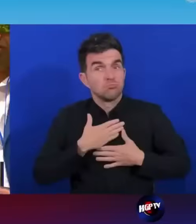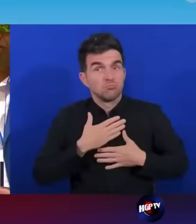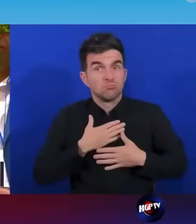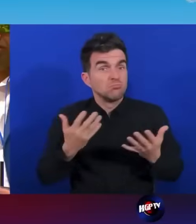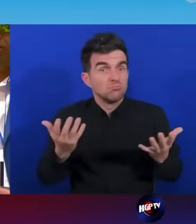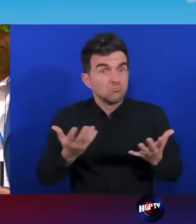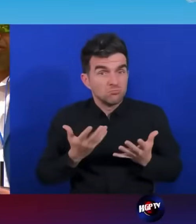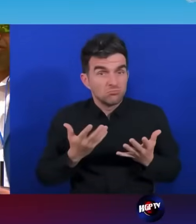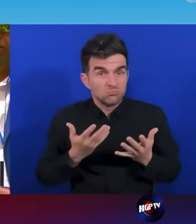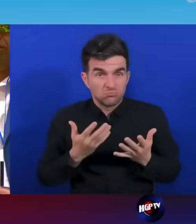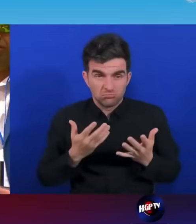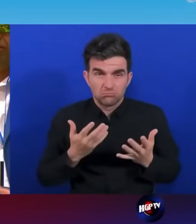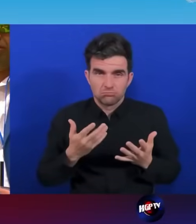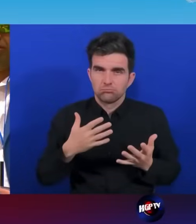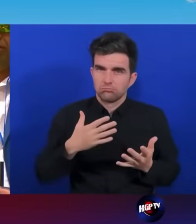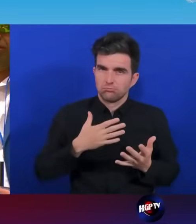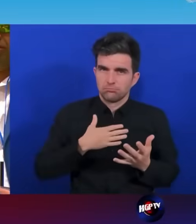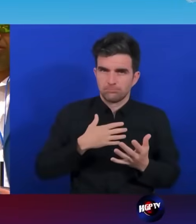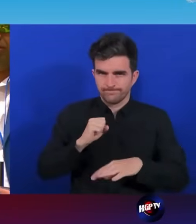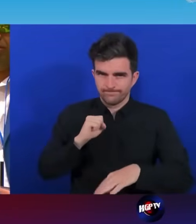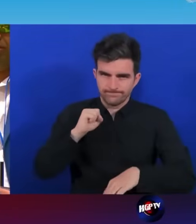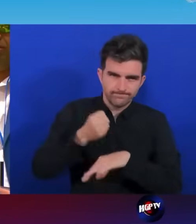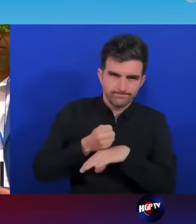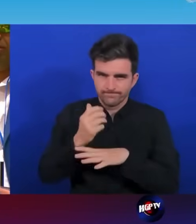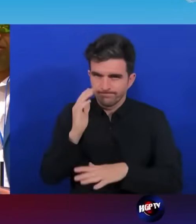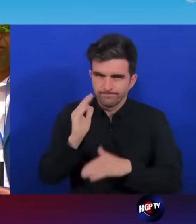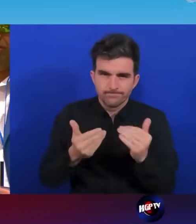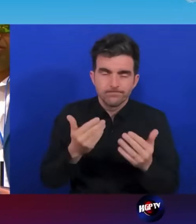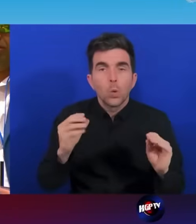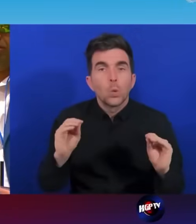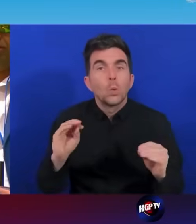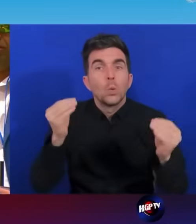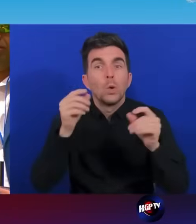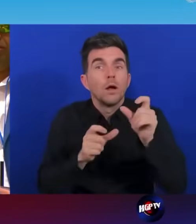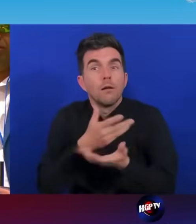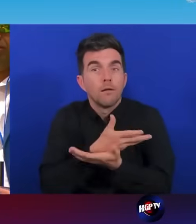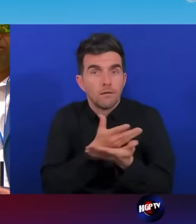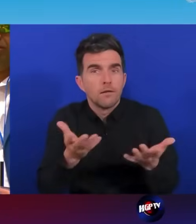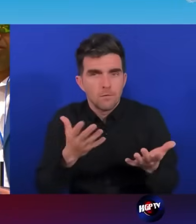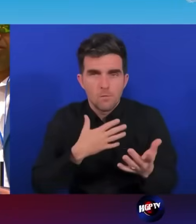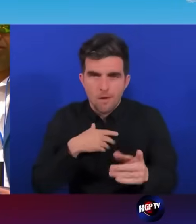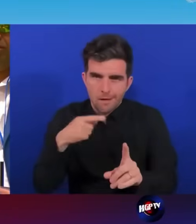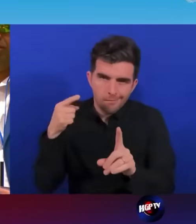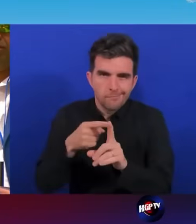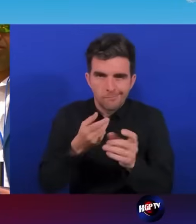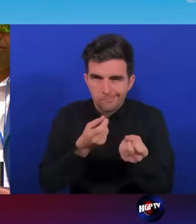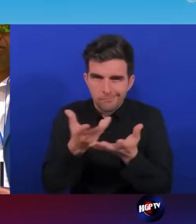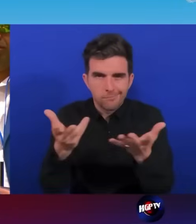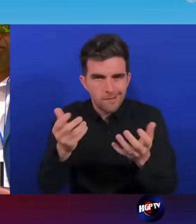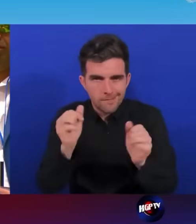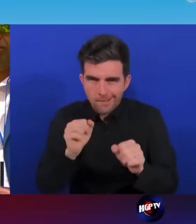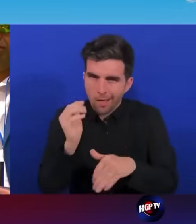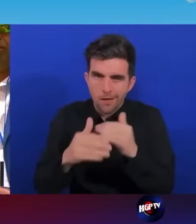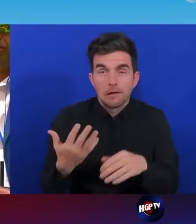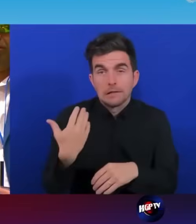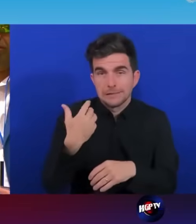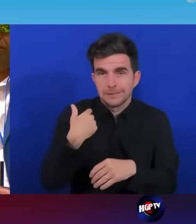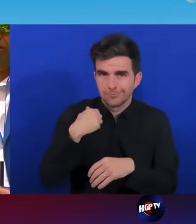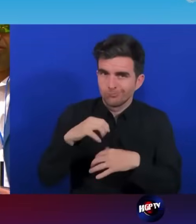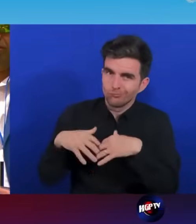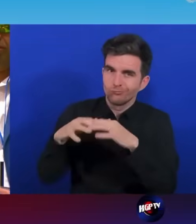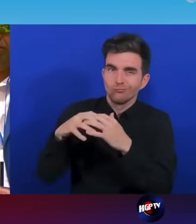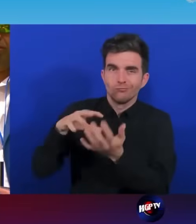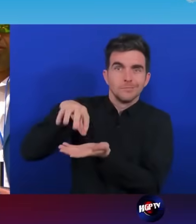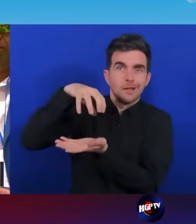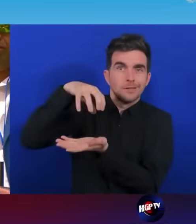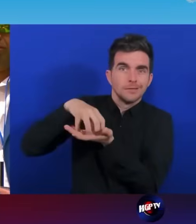devices. We recently launched the Center for Equity, Opportunity, and Innovation that currently employs scores of